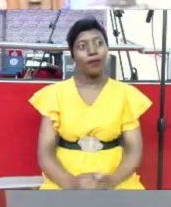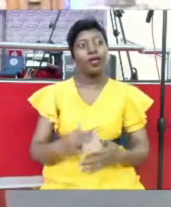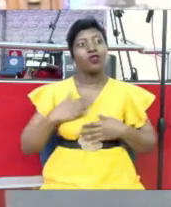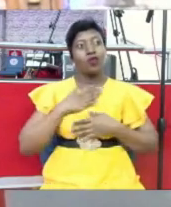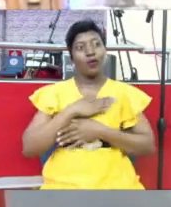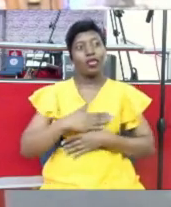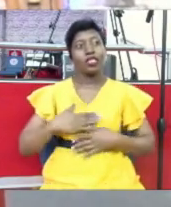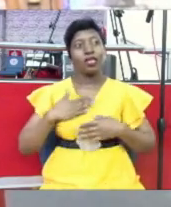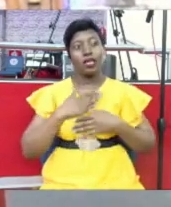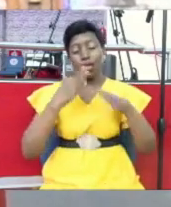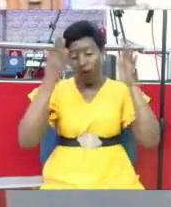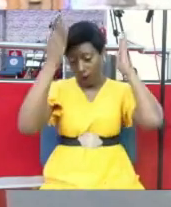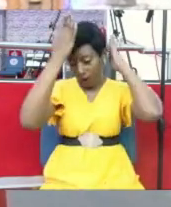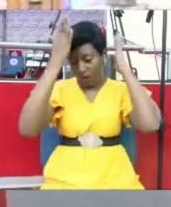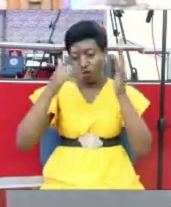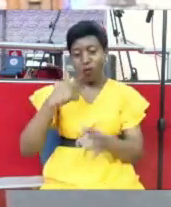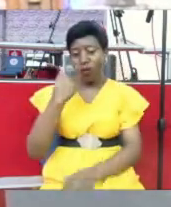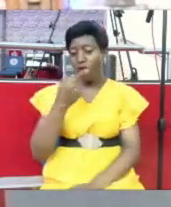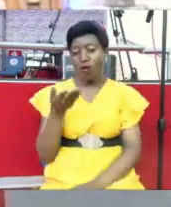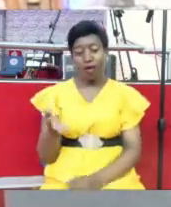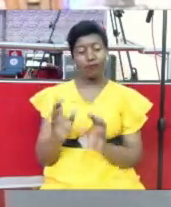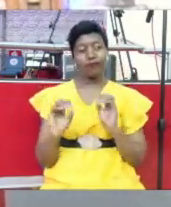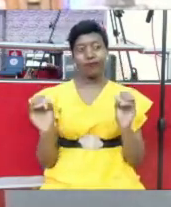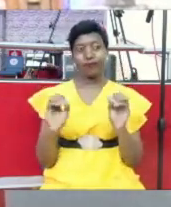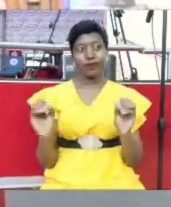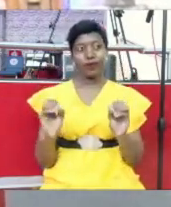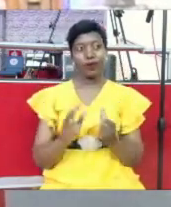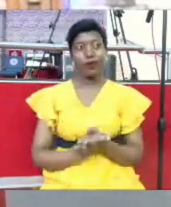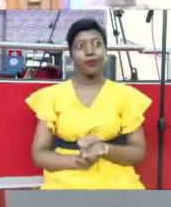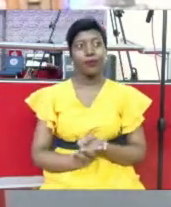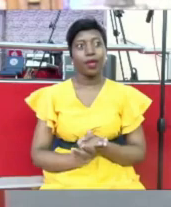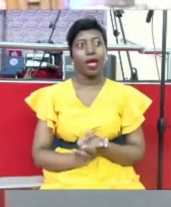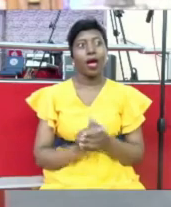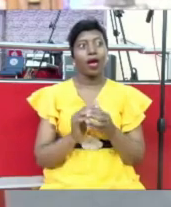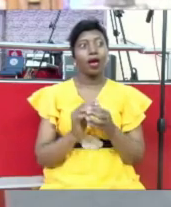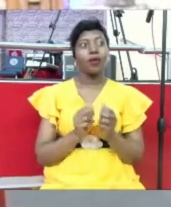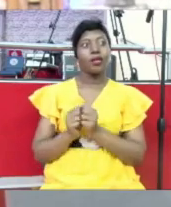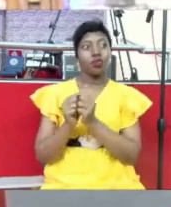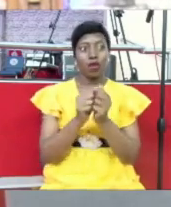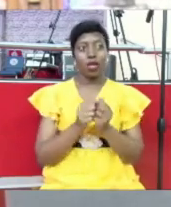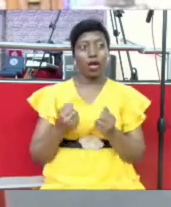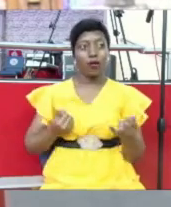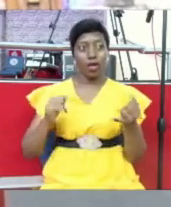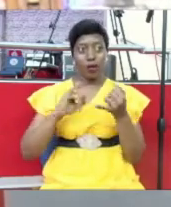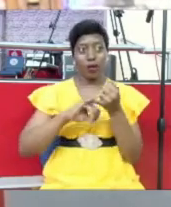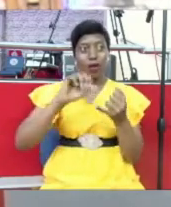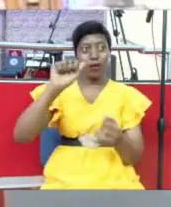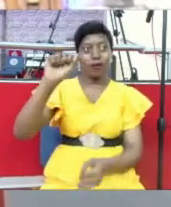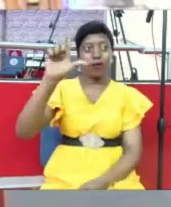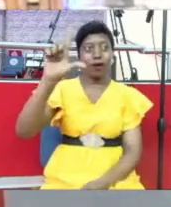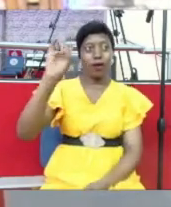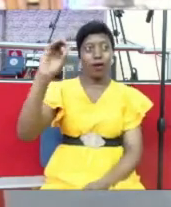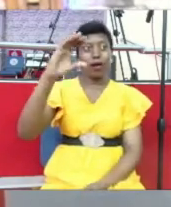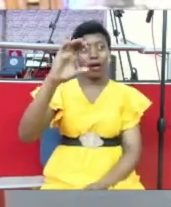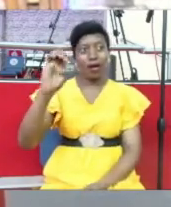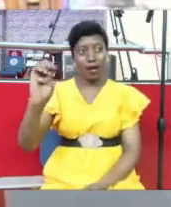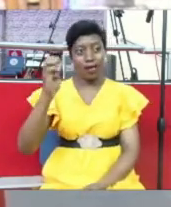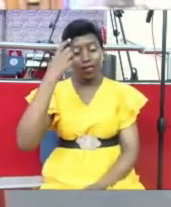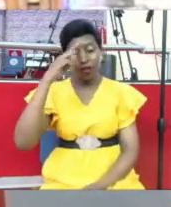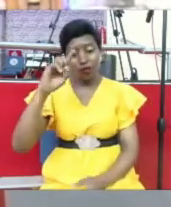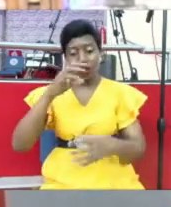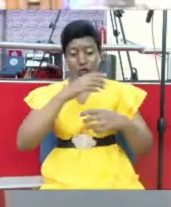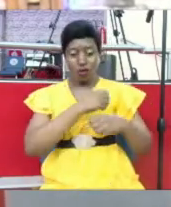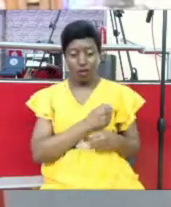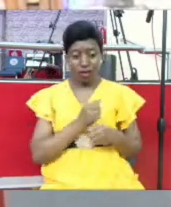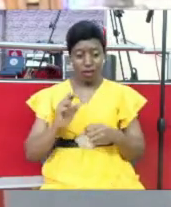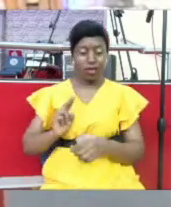bishop in absentia. Nimshukuru askofu akiwa hayuko hapa. Together with Mom Alice. Pamoja wakiwa na Mom Alice. For entrusting us with the pulpit.